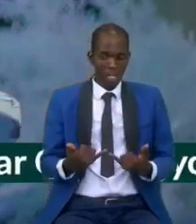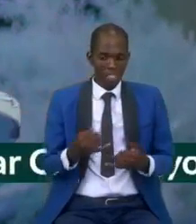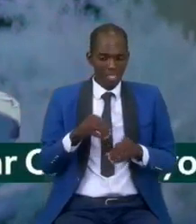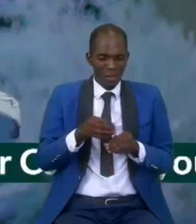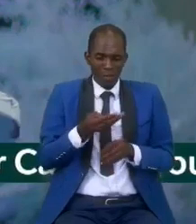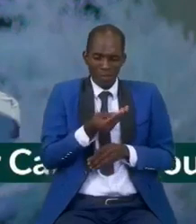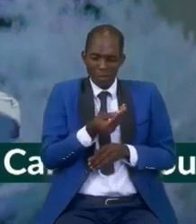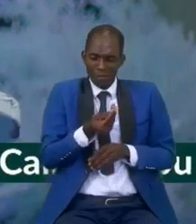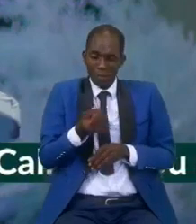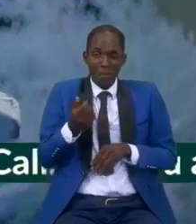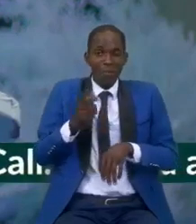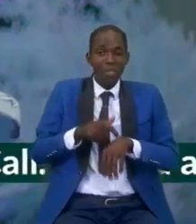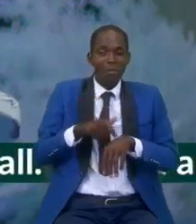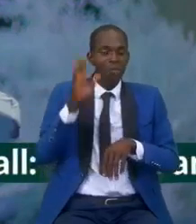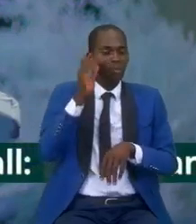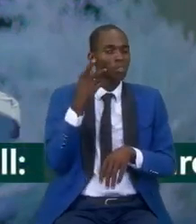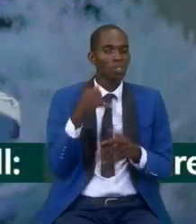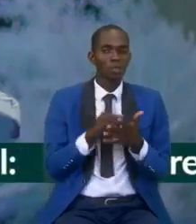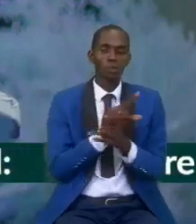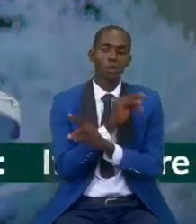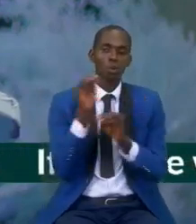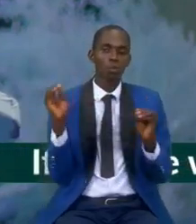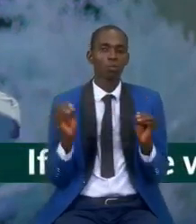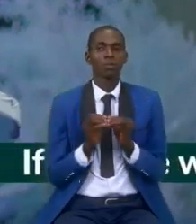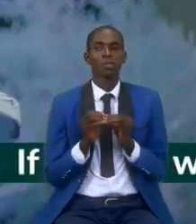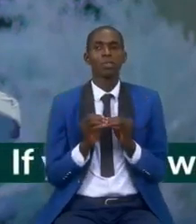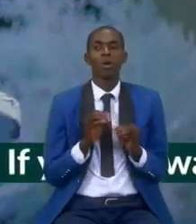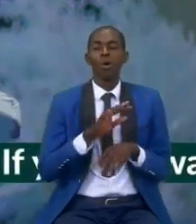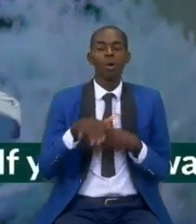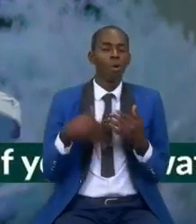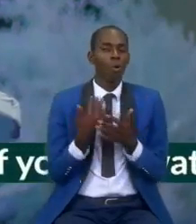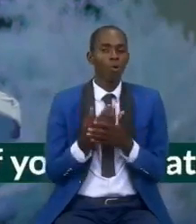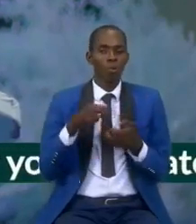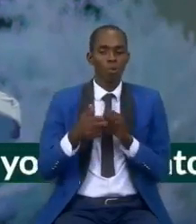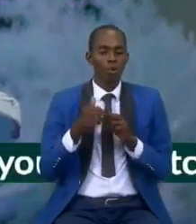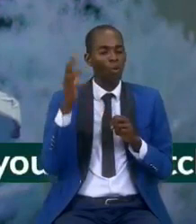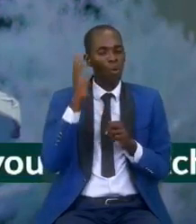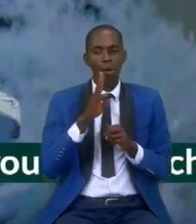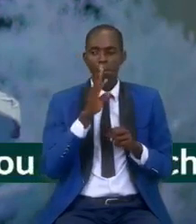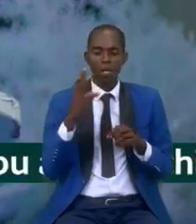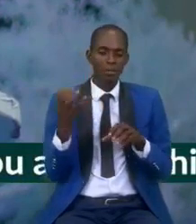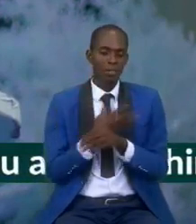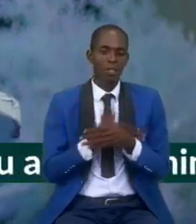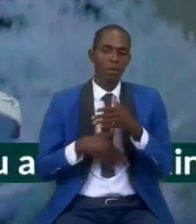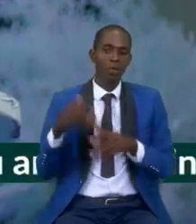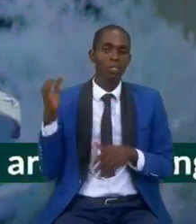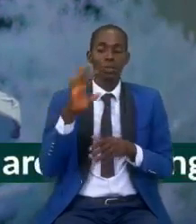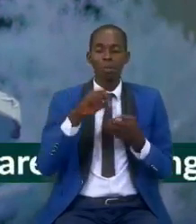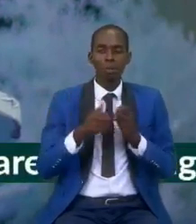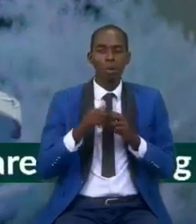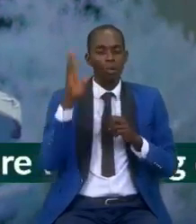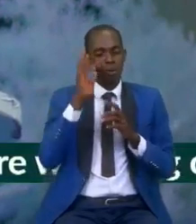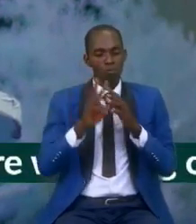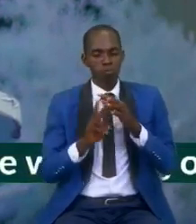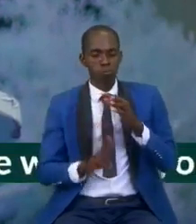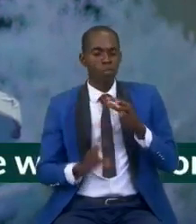going to vanish. You will not see them again. They are all getting out of your life. And by